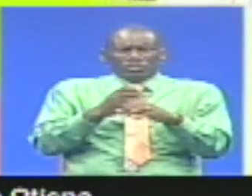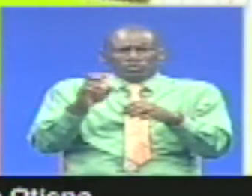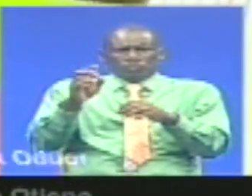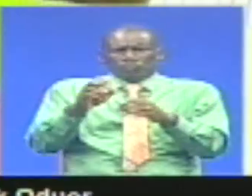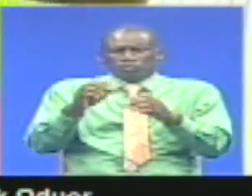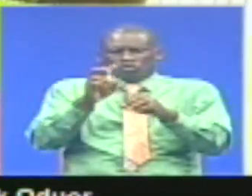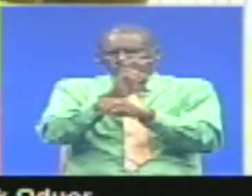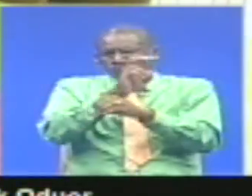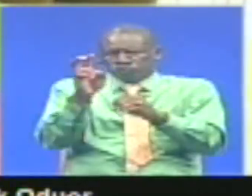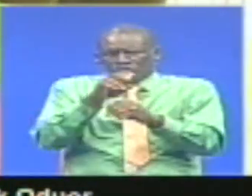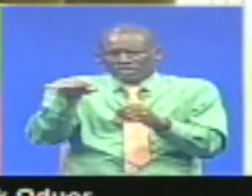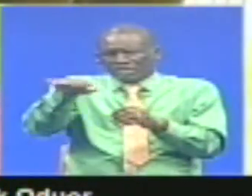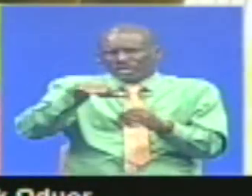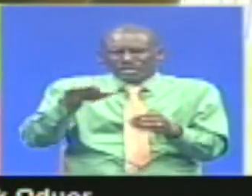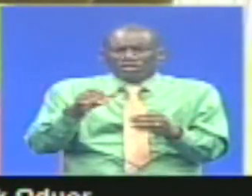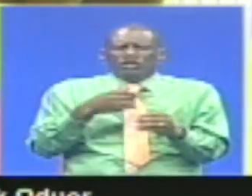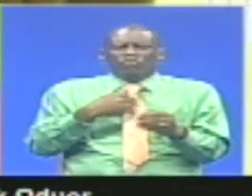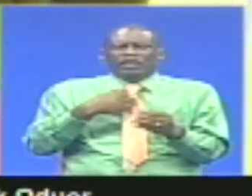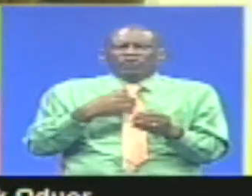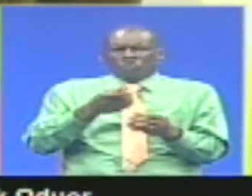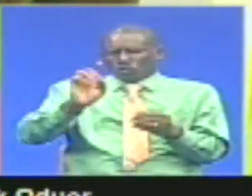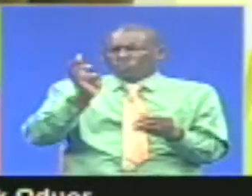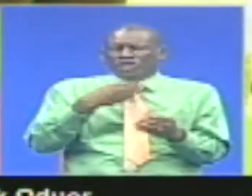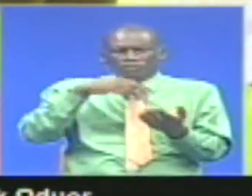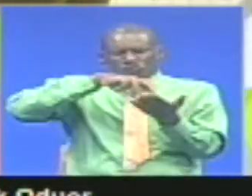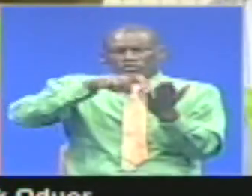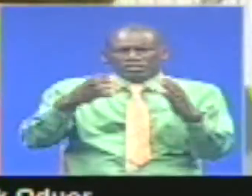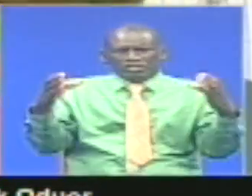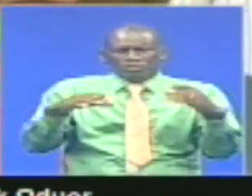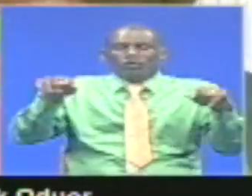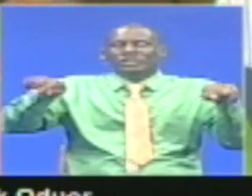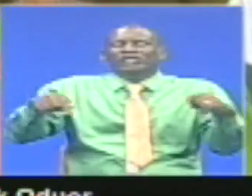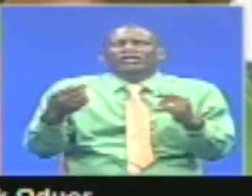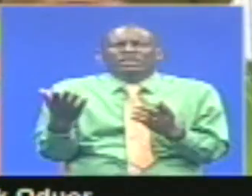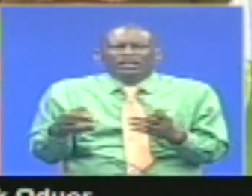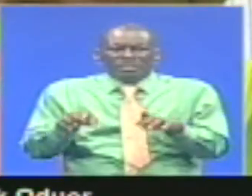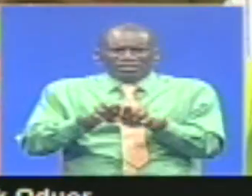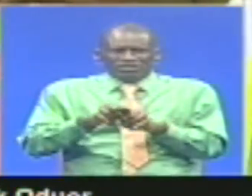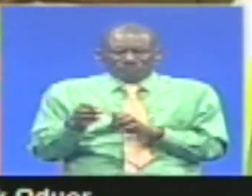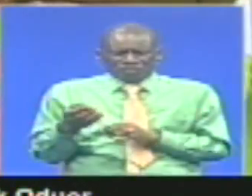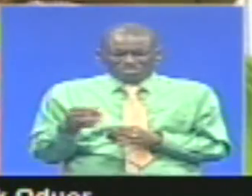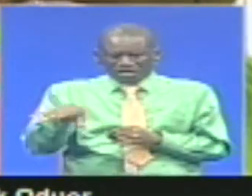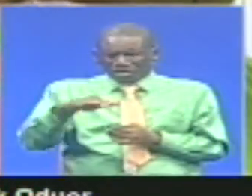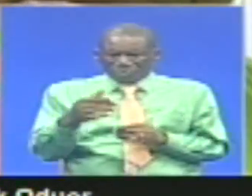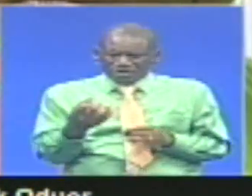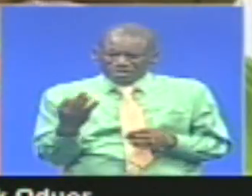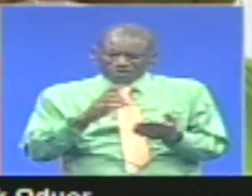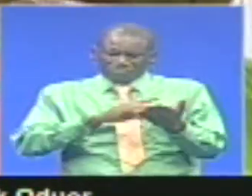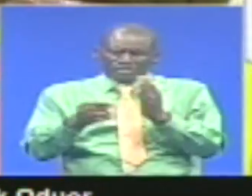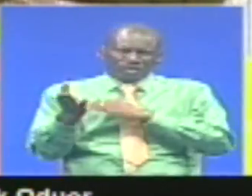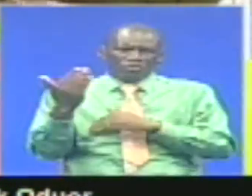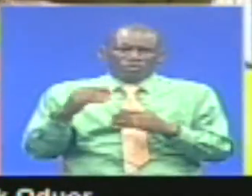We've had our contractors team being attacked, even latest about is it 3 weeks? Yeah, 2 weeks